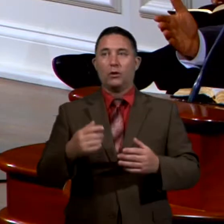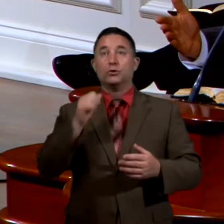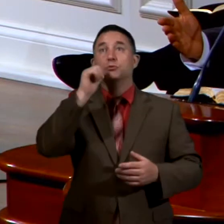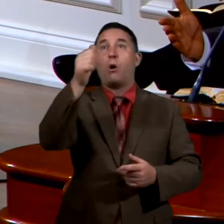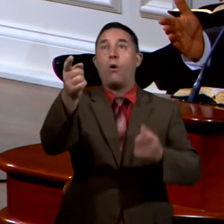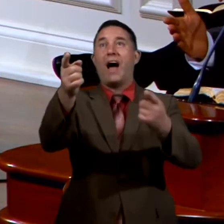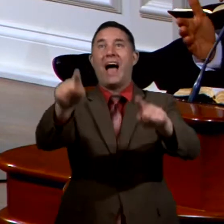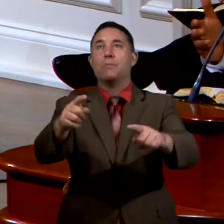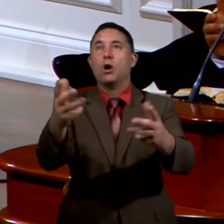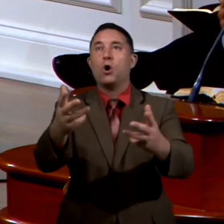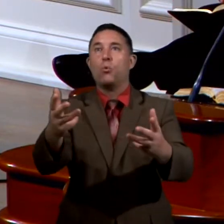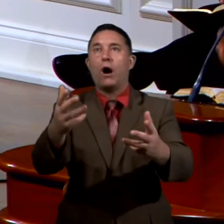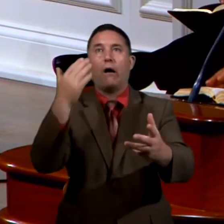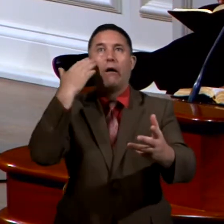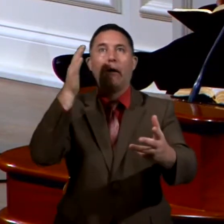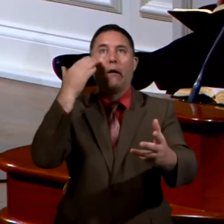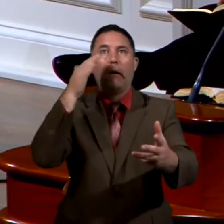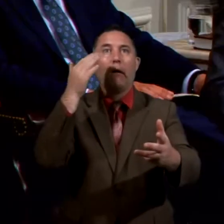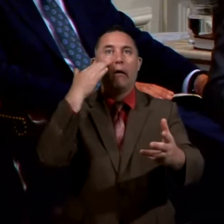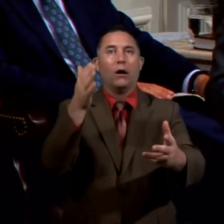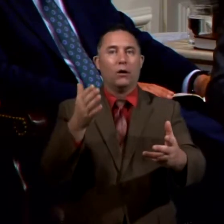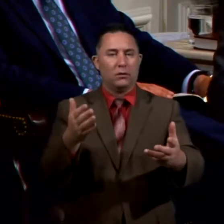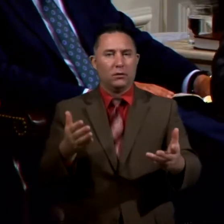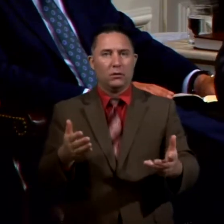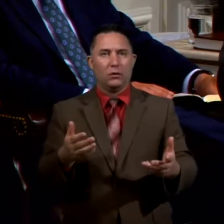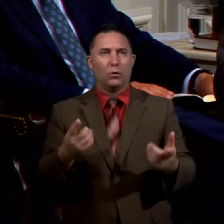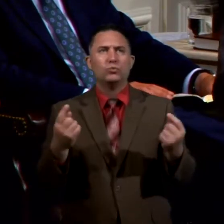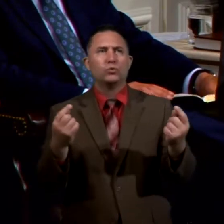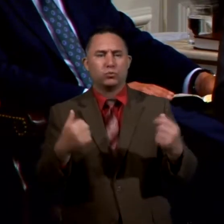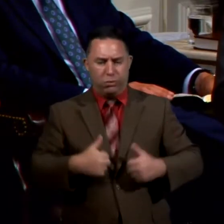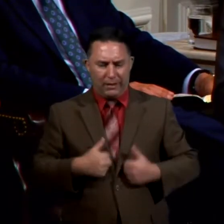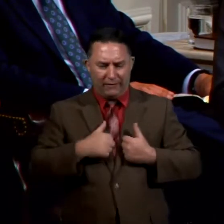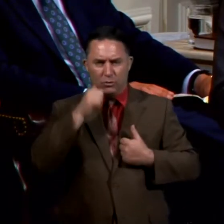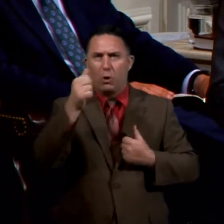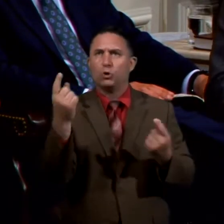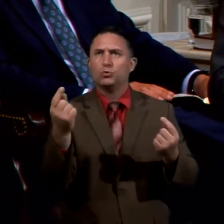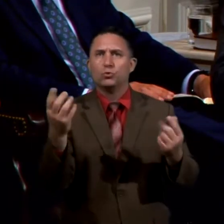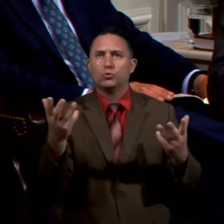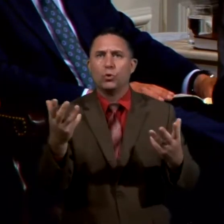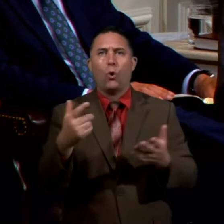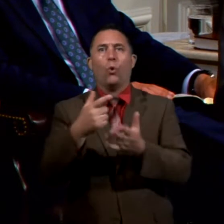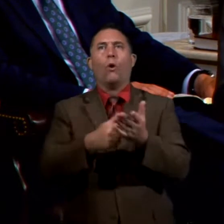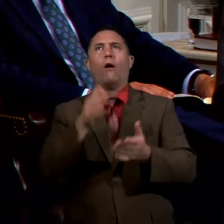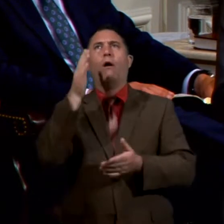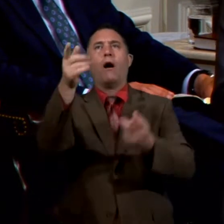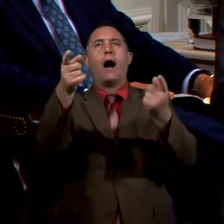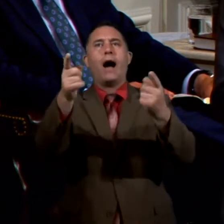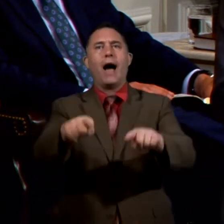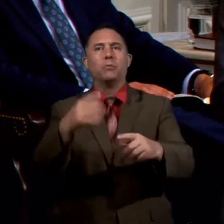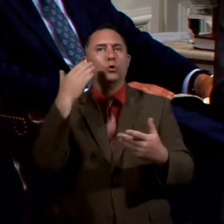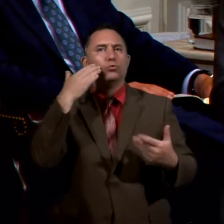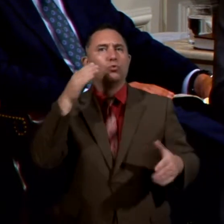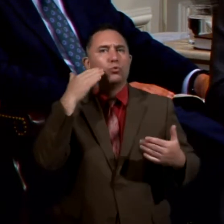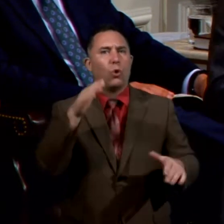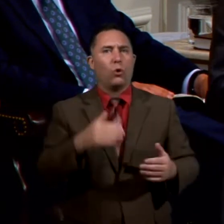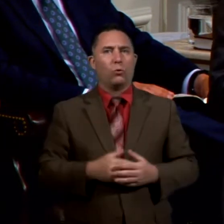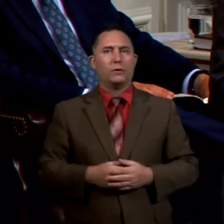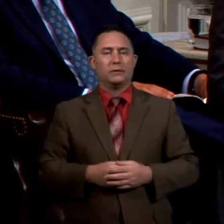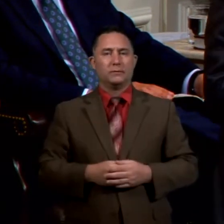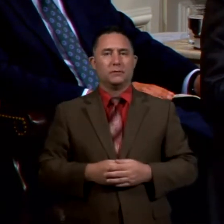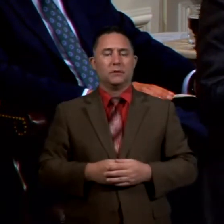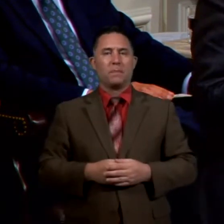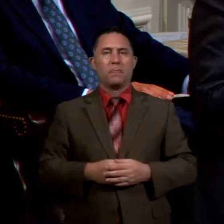tomorrow, not knowing what I will do with my life tomorrow, not knowing what will come, the